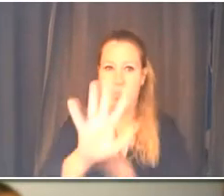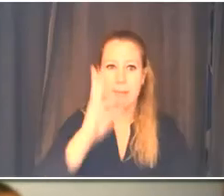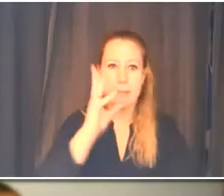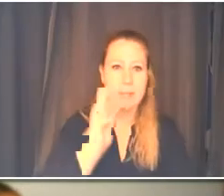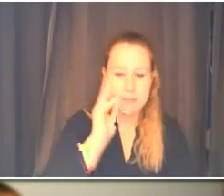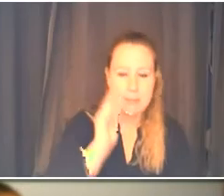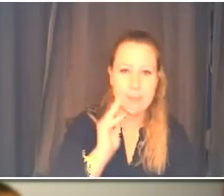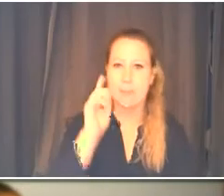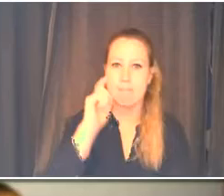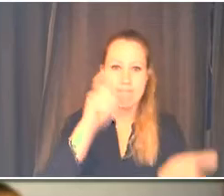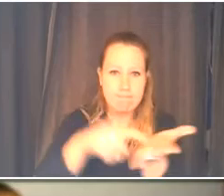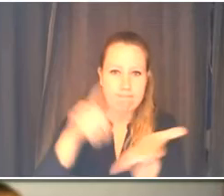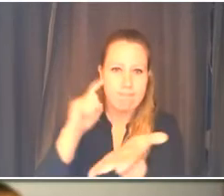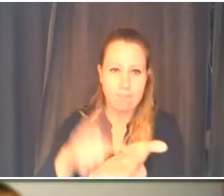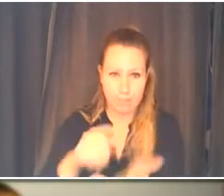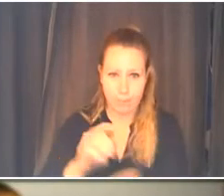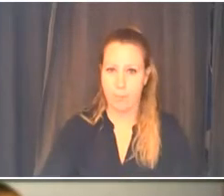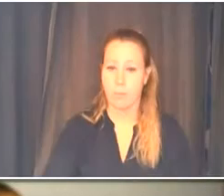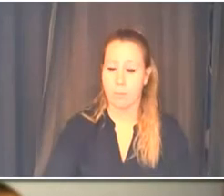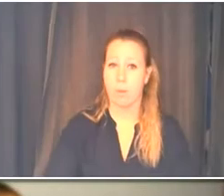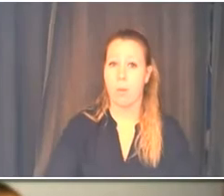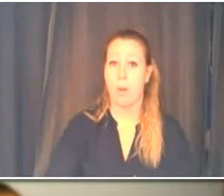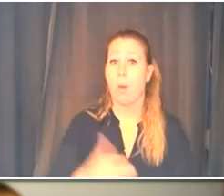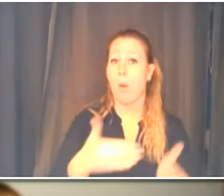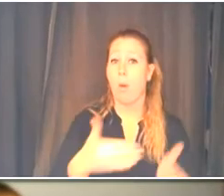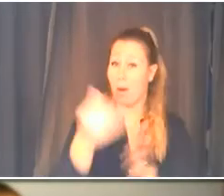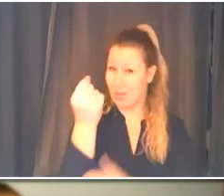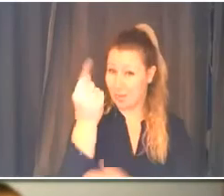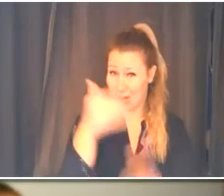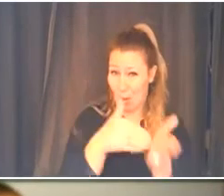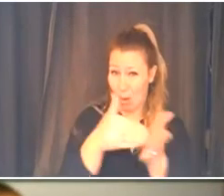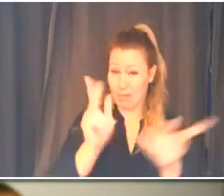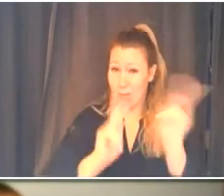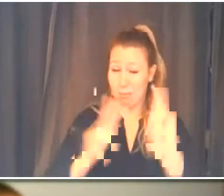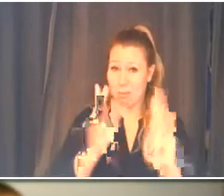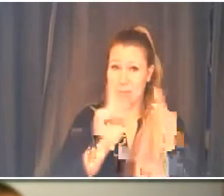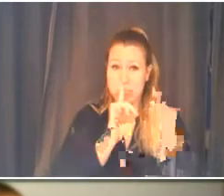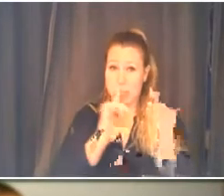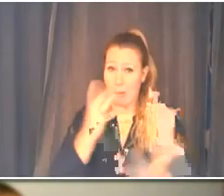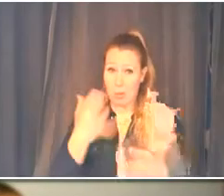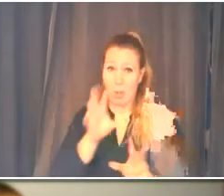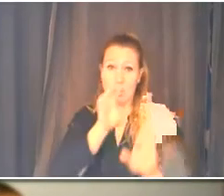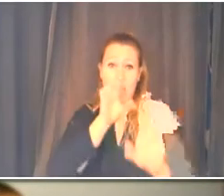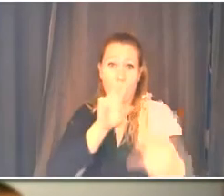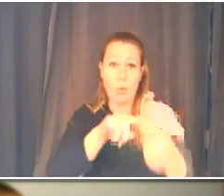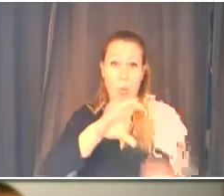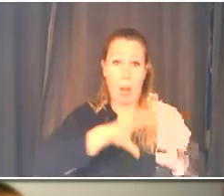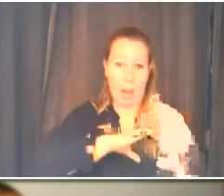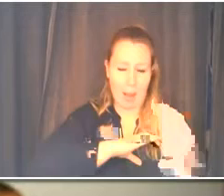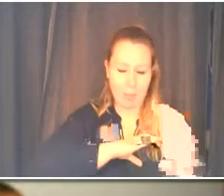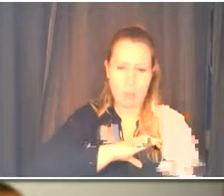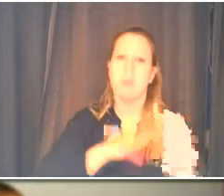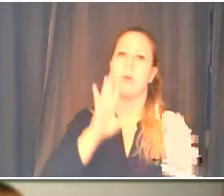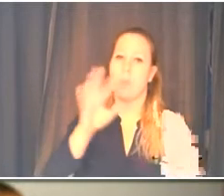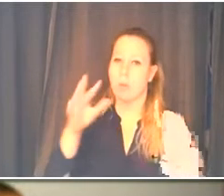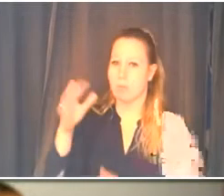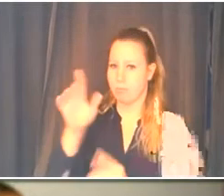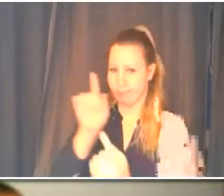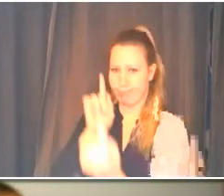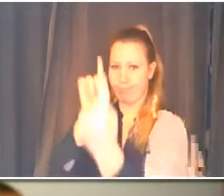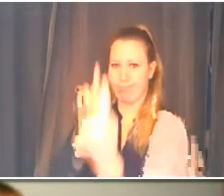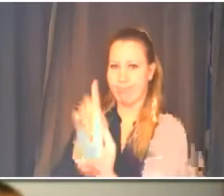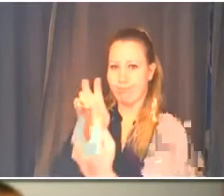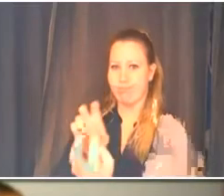violence we wanted to make sure that officers were handling these situations properly we have been able to confirm that in all these situations